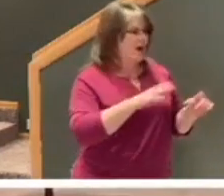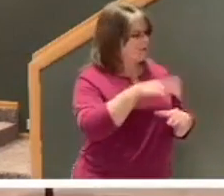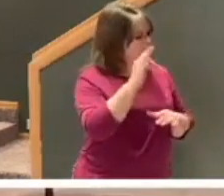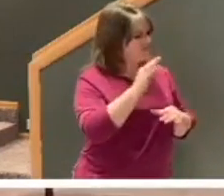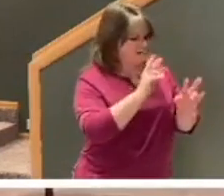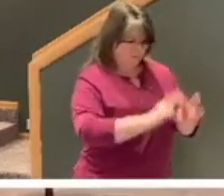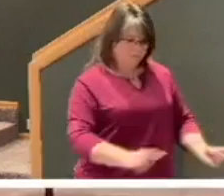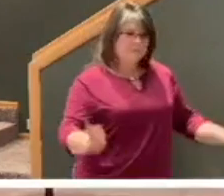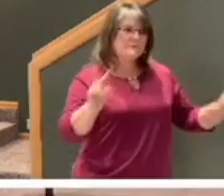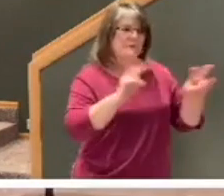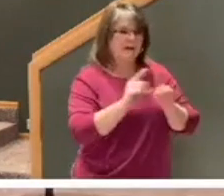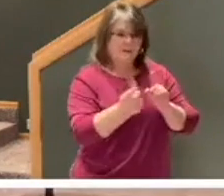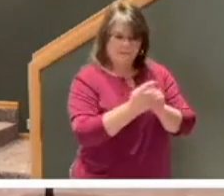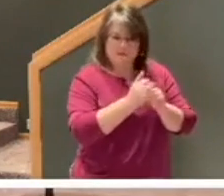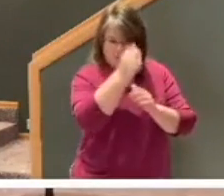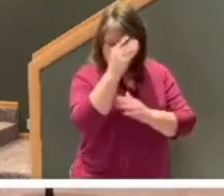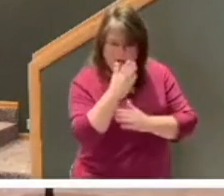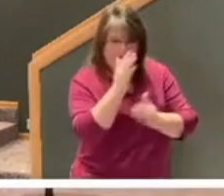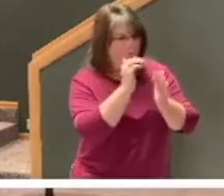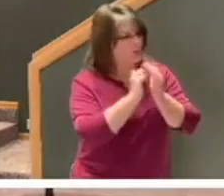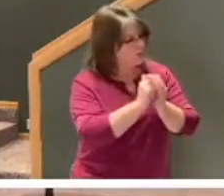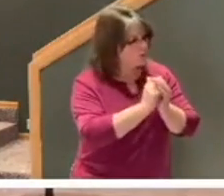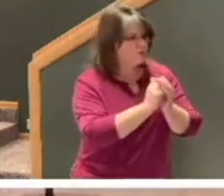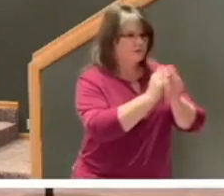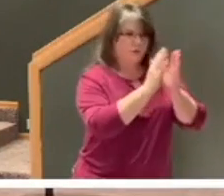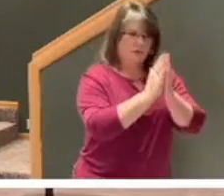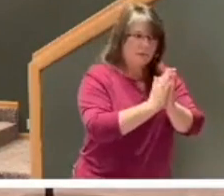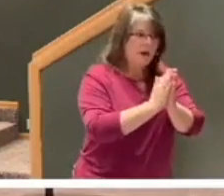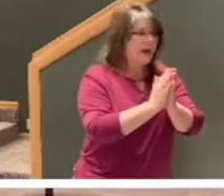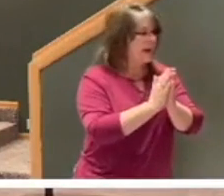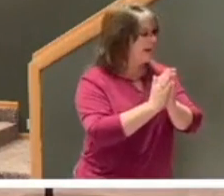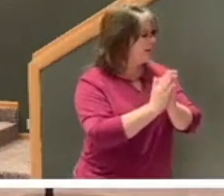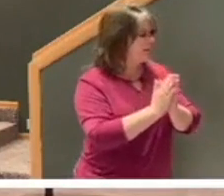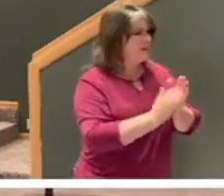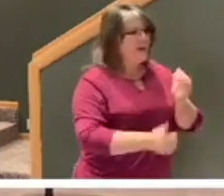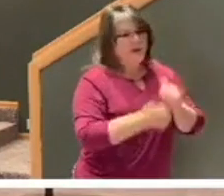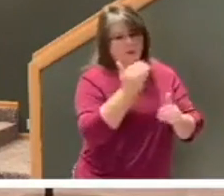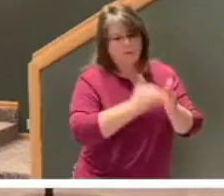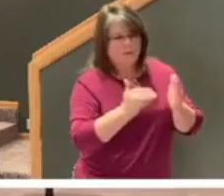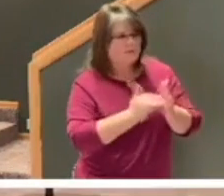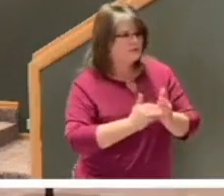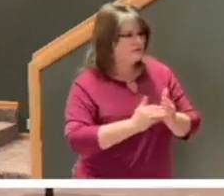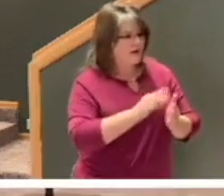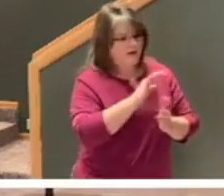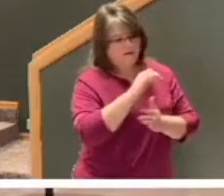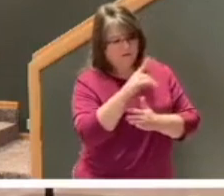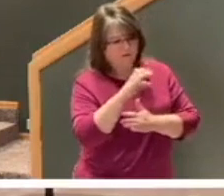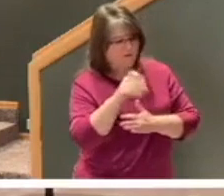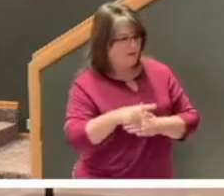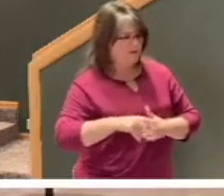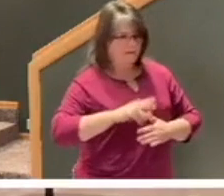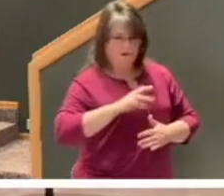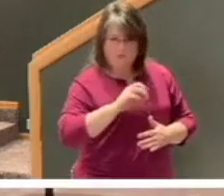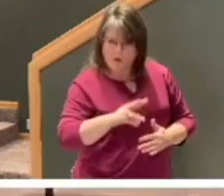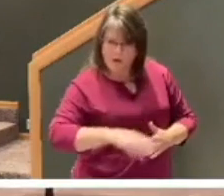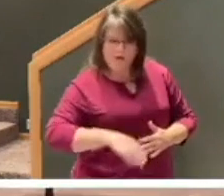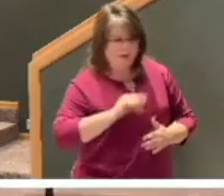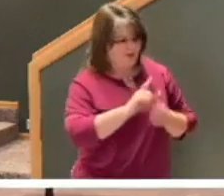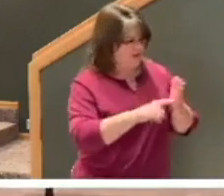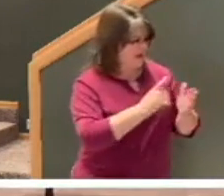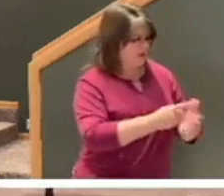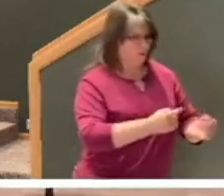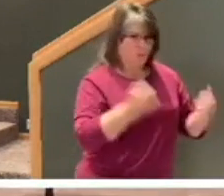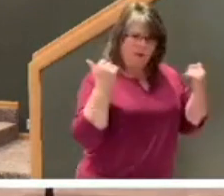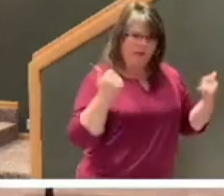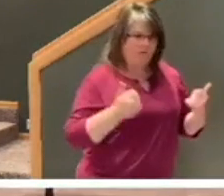valuable. We meet with God, we worship, we pray, and most often the feedback I hear is, wow, that hour went by